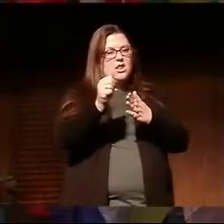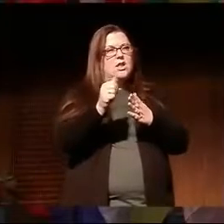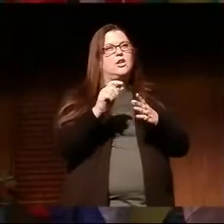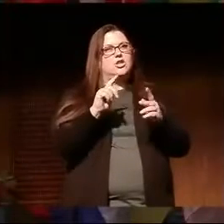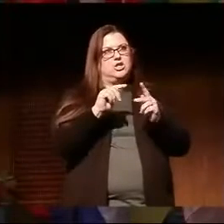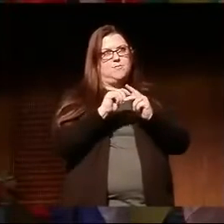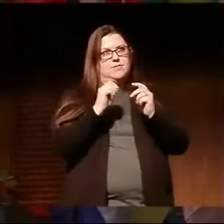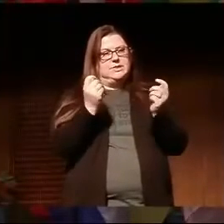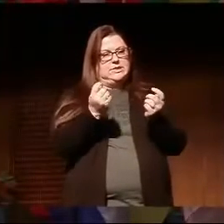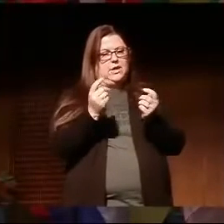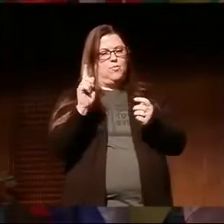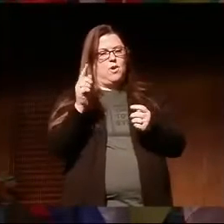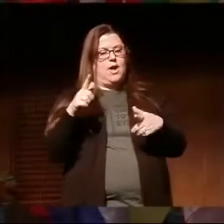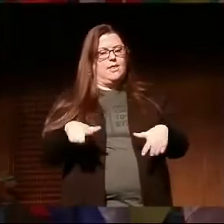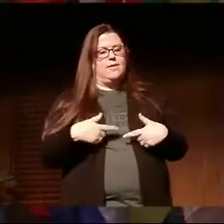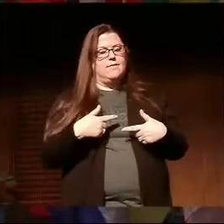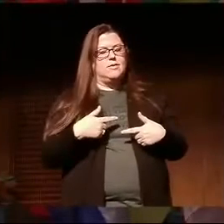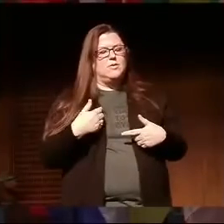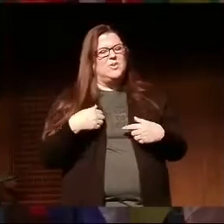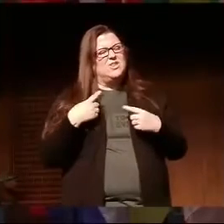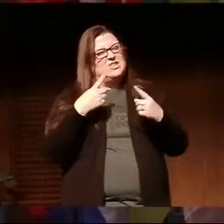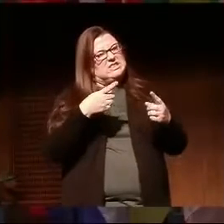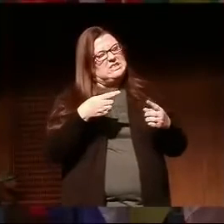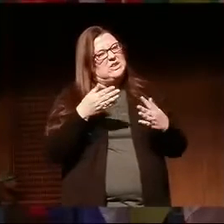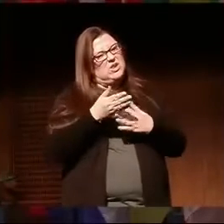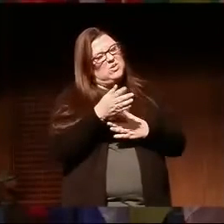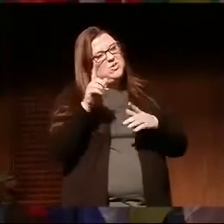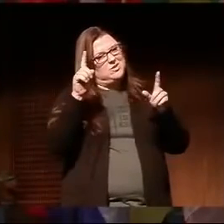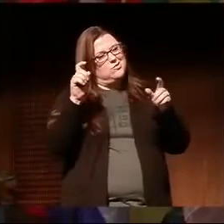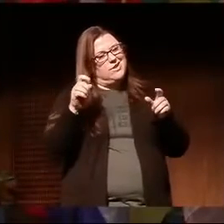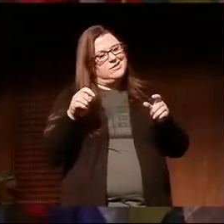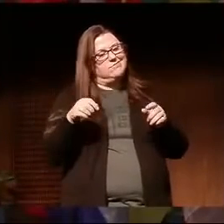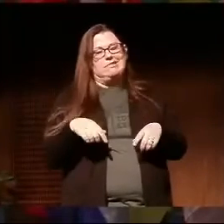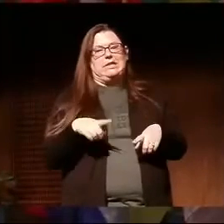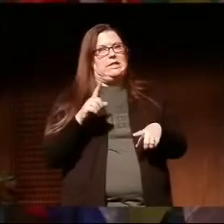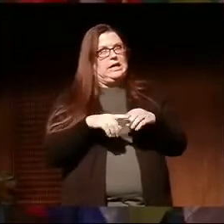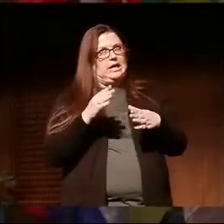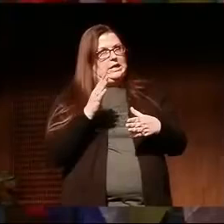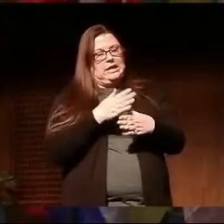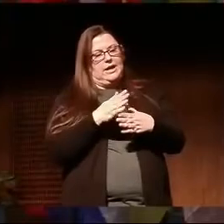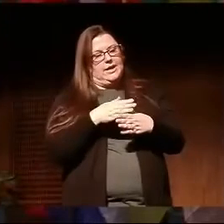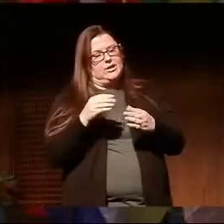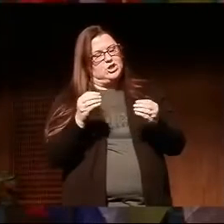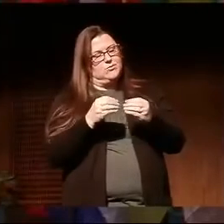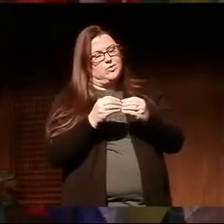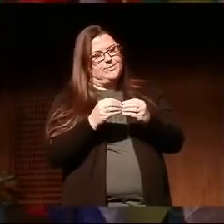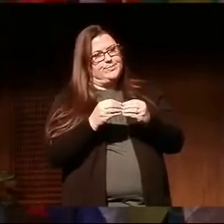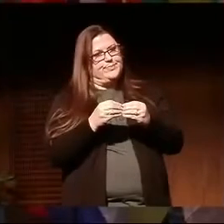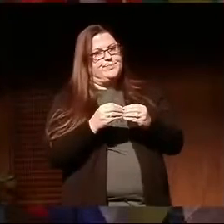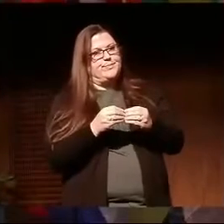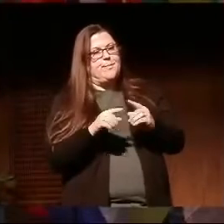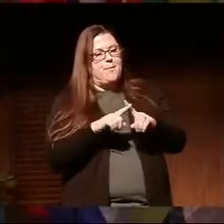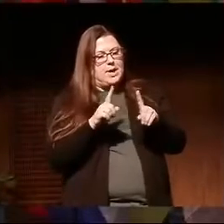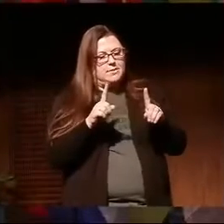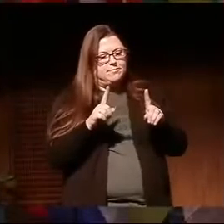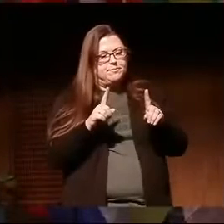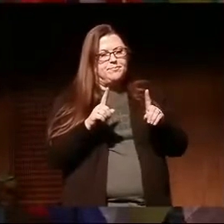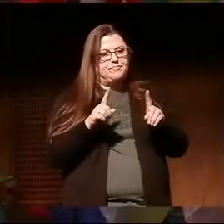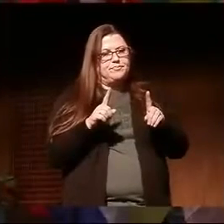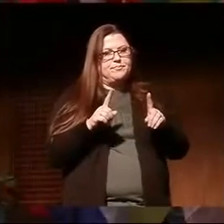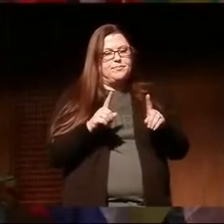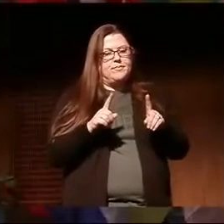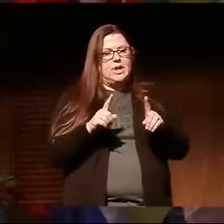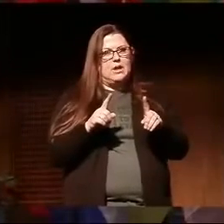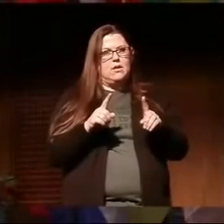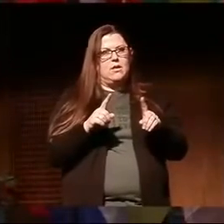we were going through a trial. And that's about all the information I want to give about that. But suffice it to say, there